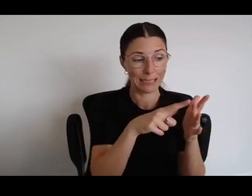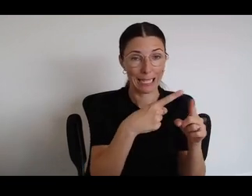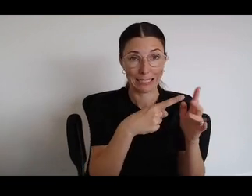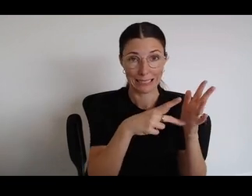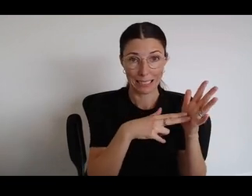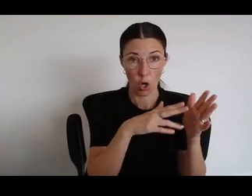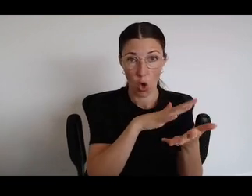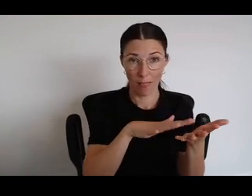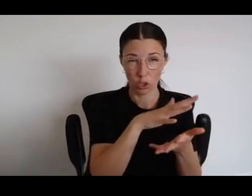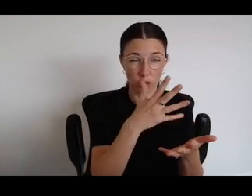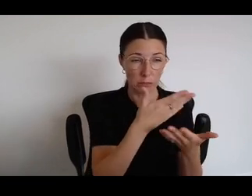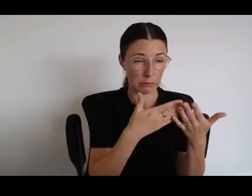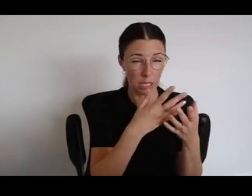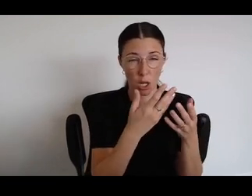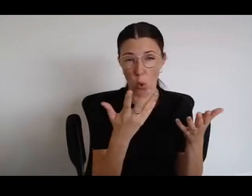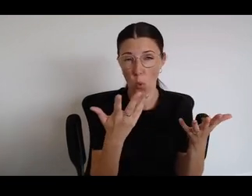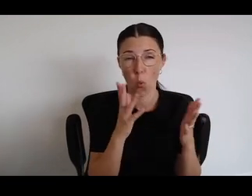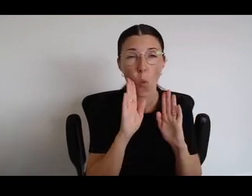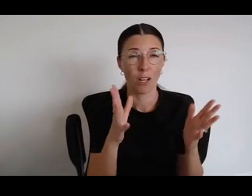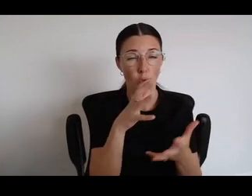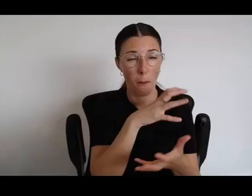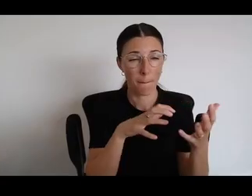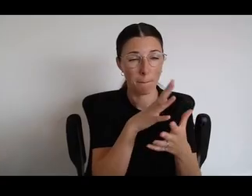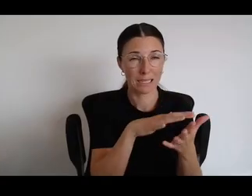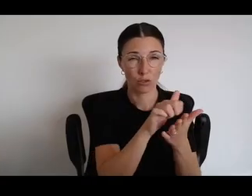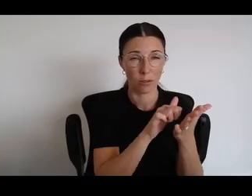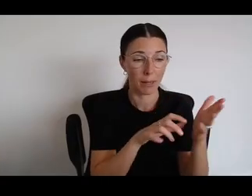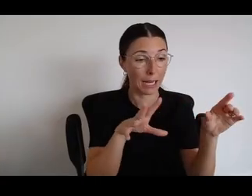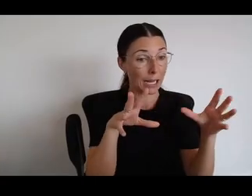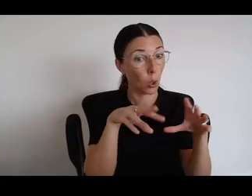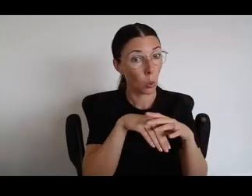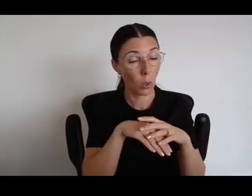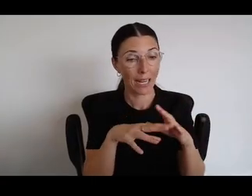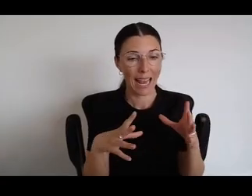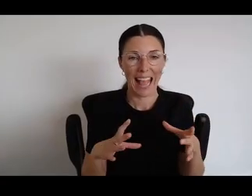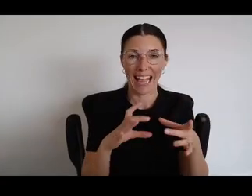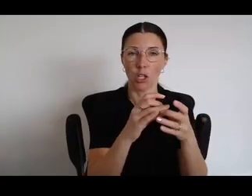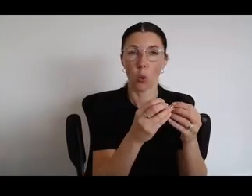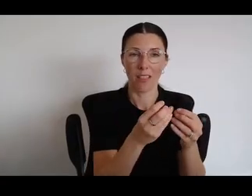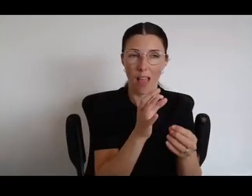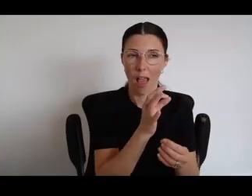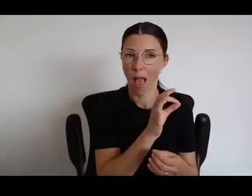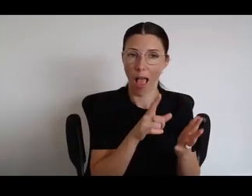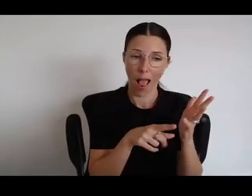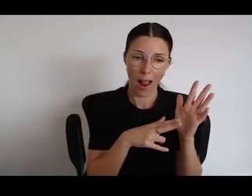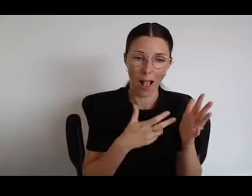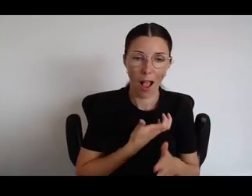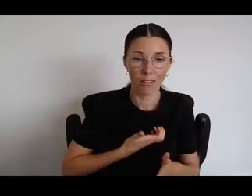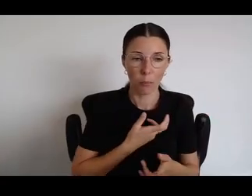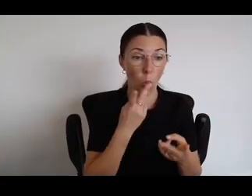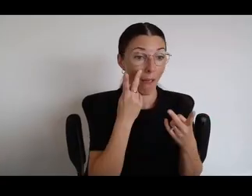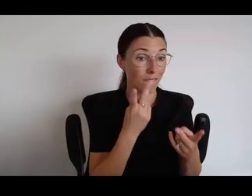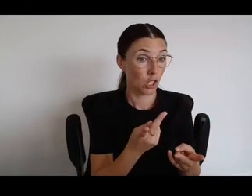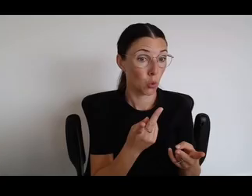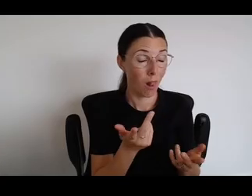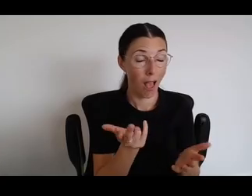of subjects. Some of those include engaging with the uncomfortable, sociology, visual art, contemporary music, and Indigenous